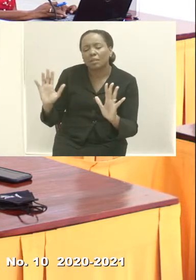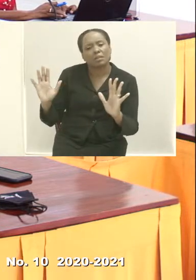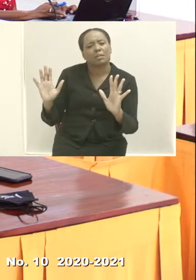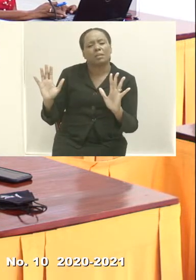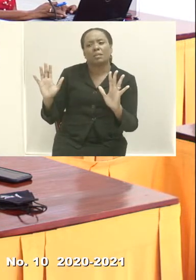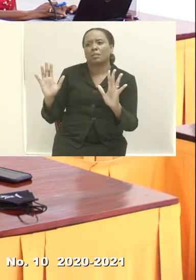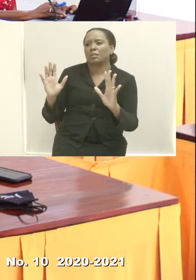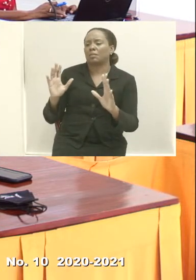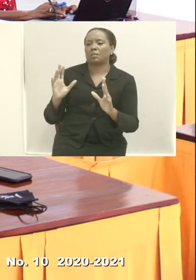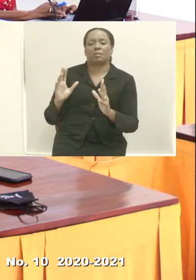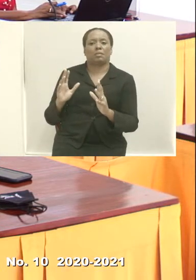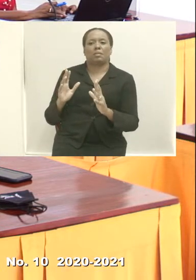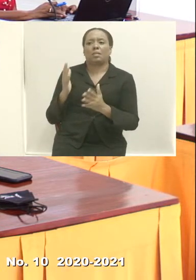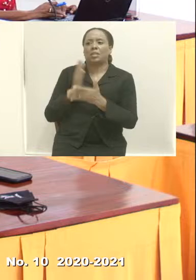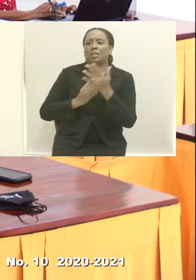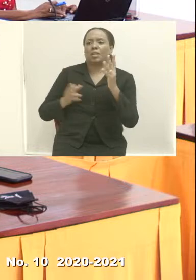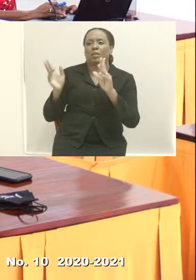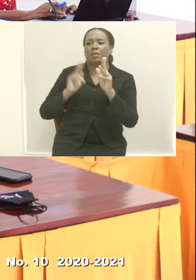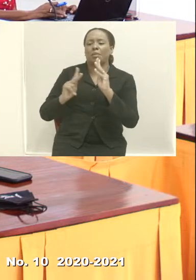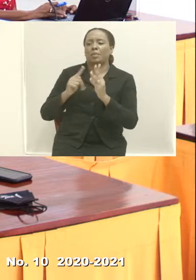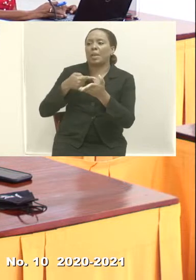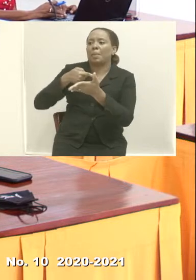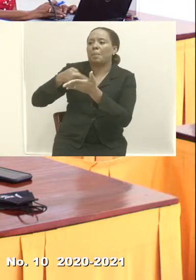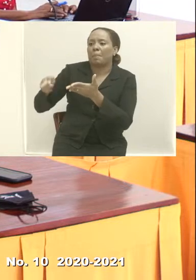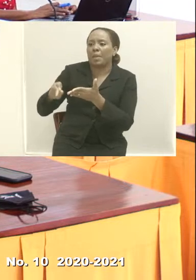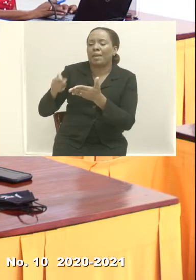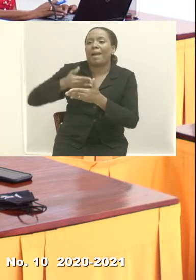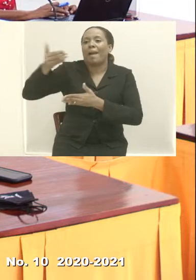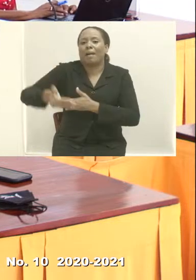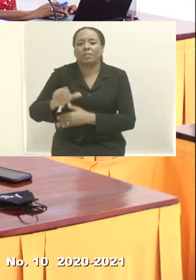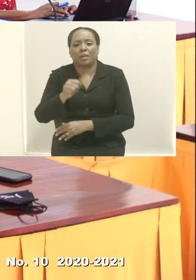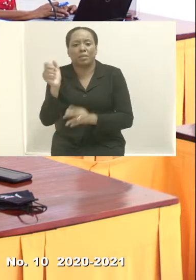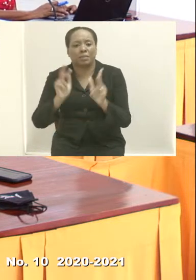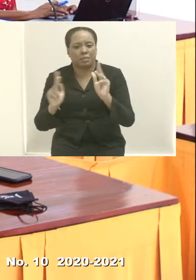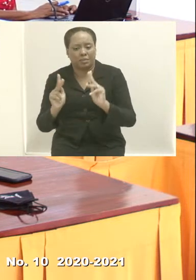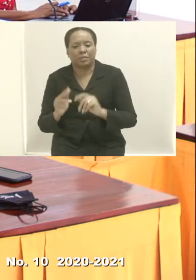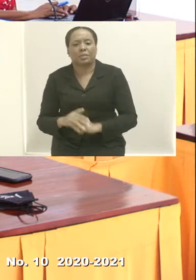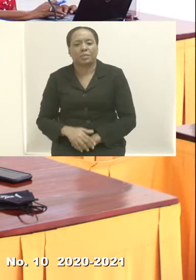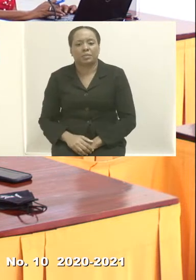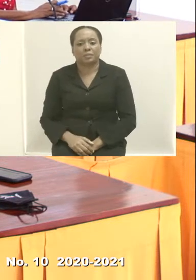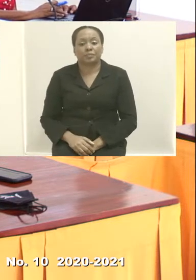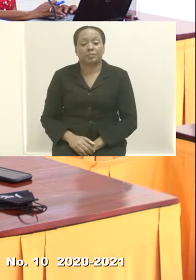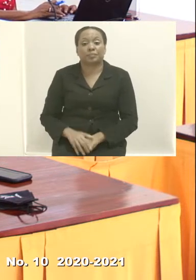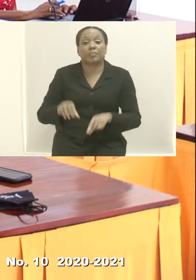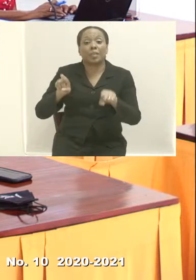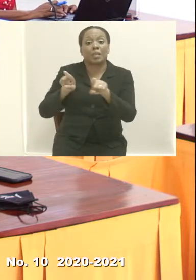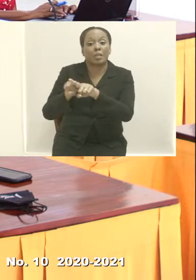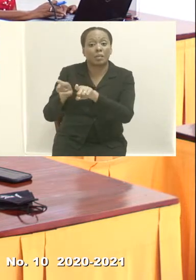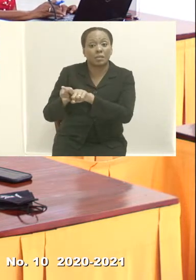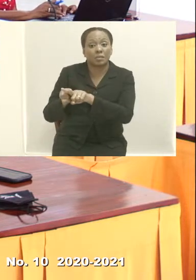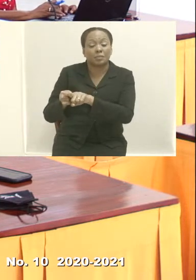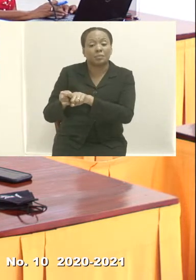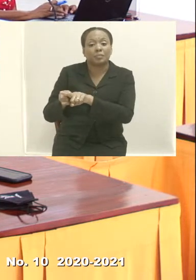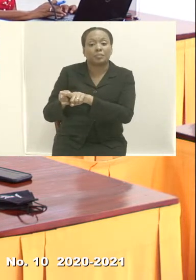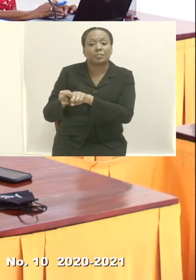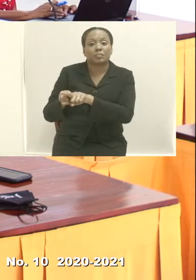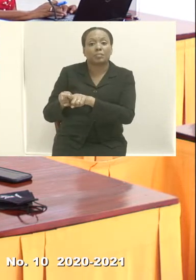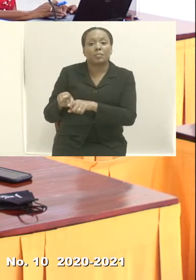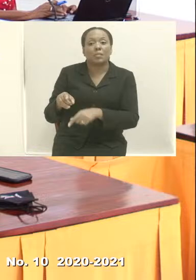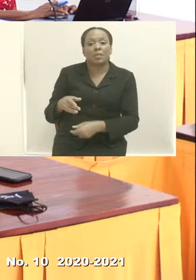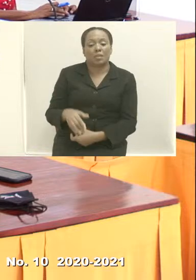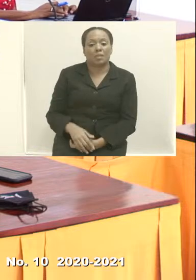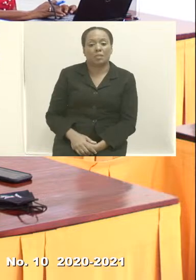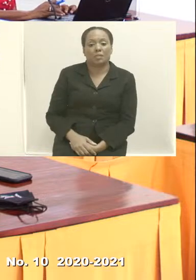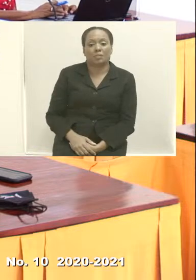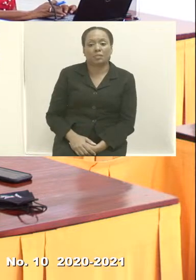that we have had, quite frankly, and I've spoken to this on more than one occasion, is that there has been an unfortunate aspect of